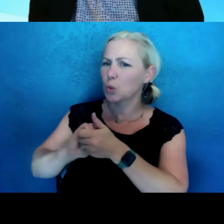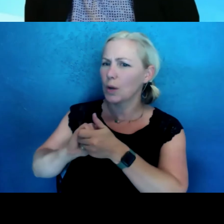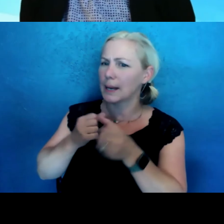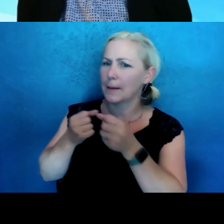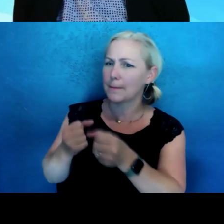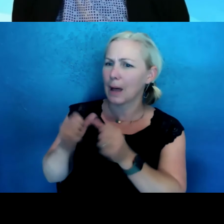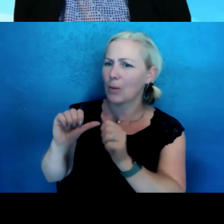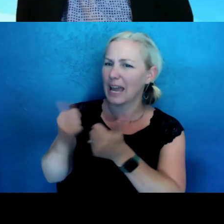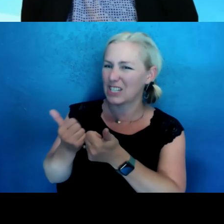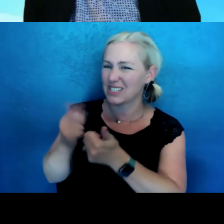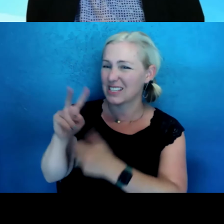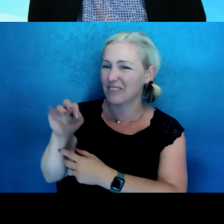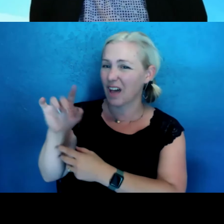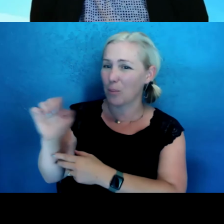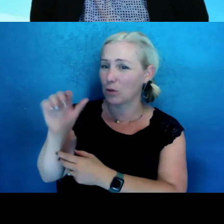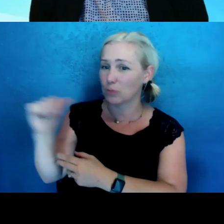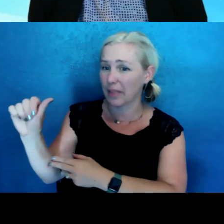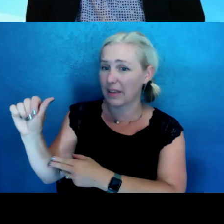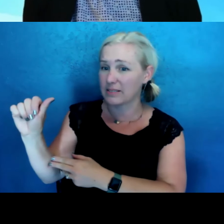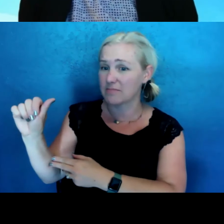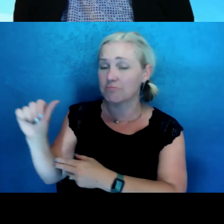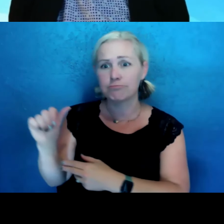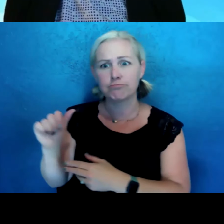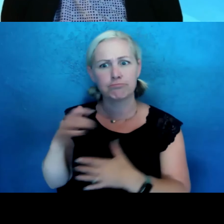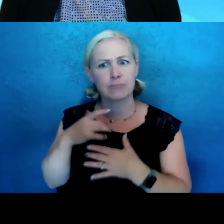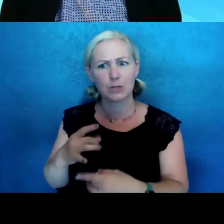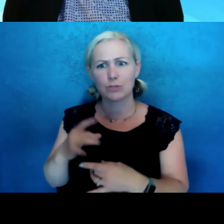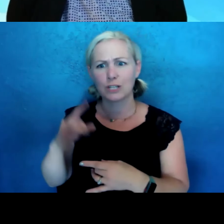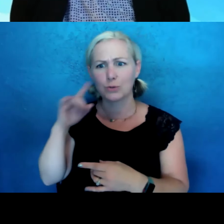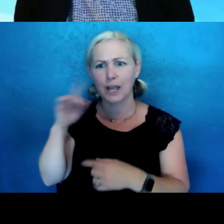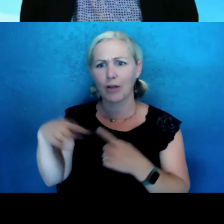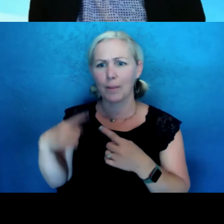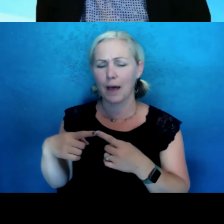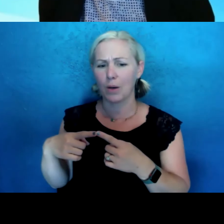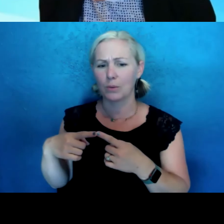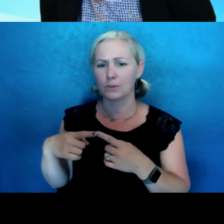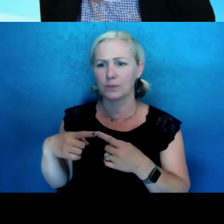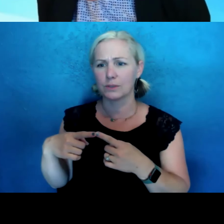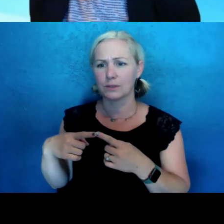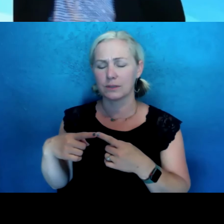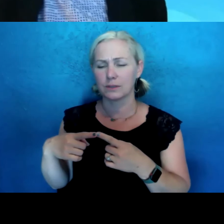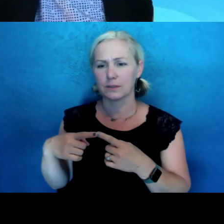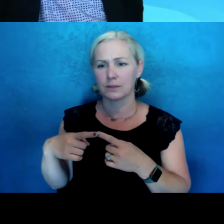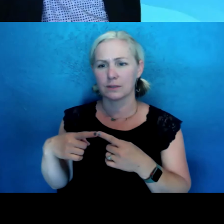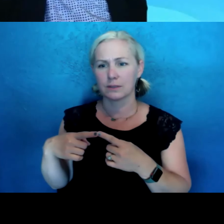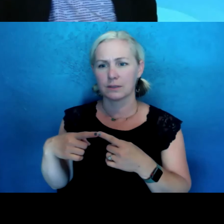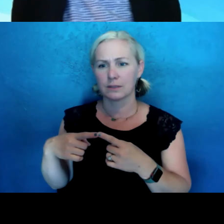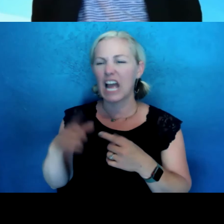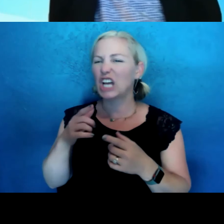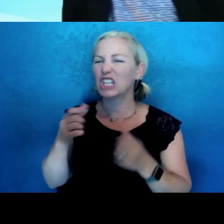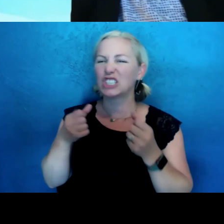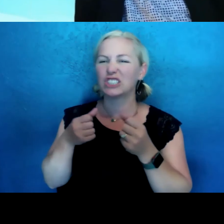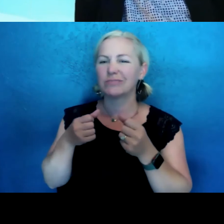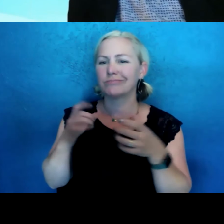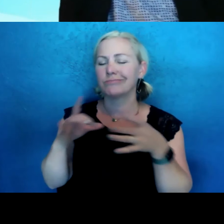viable AAAs. I'm very interested to hear about, and for those of you, a joint power agency is when a